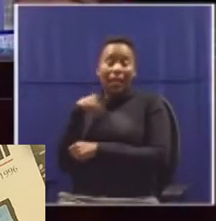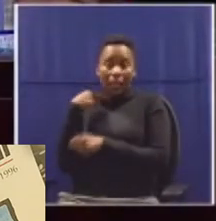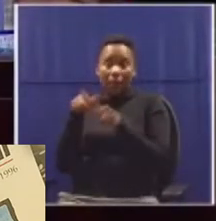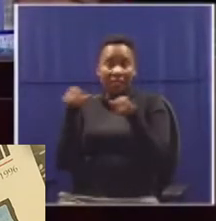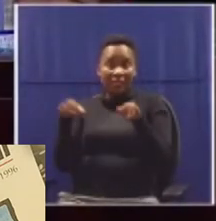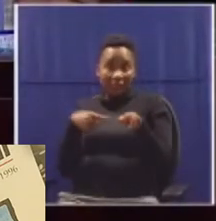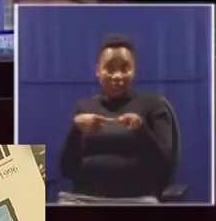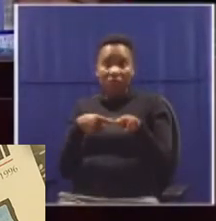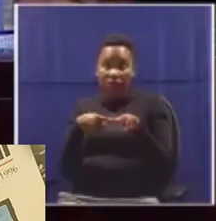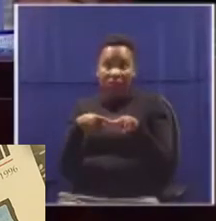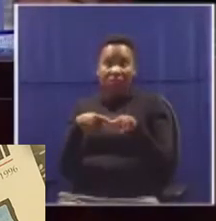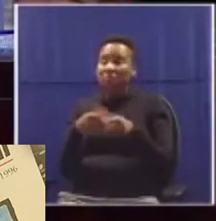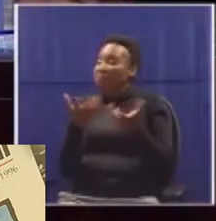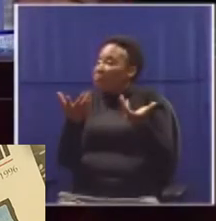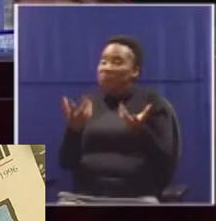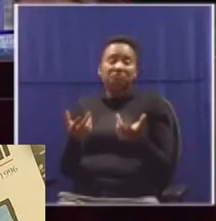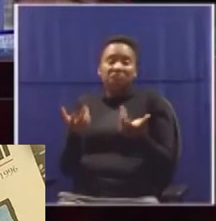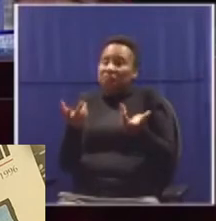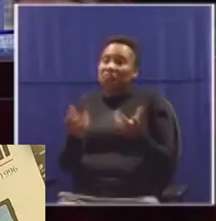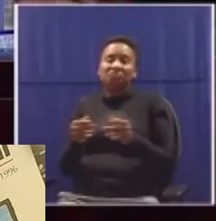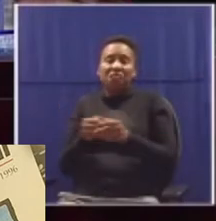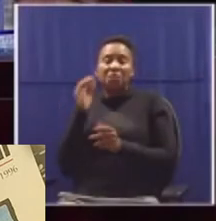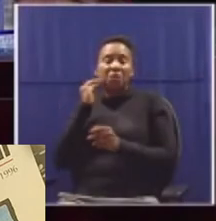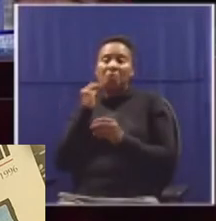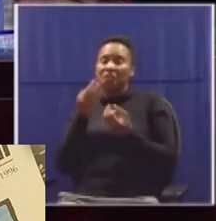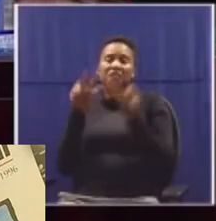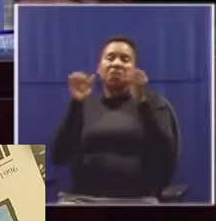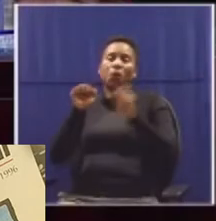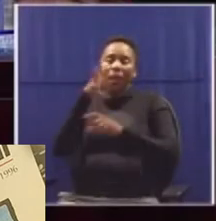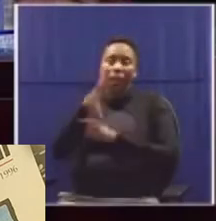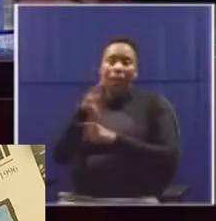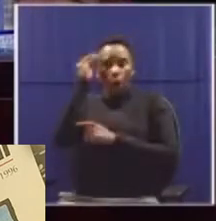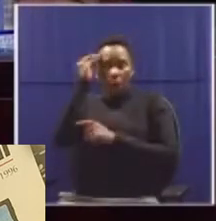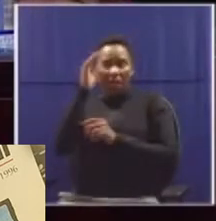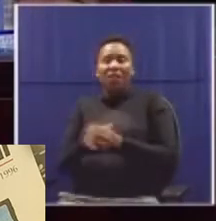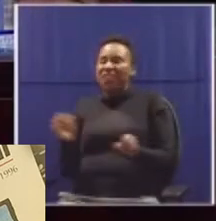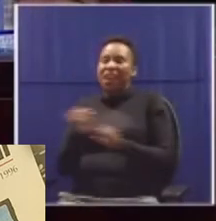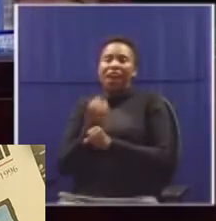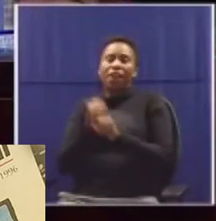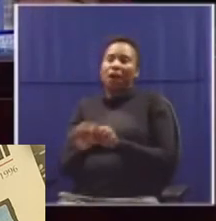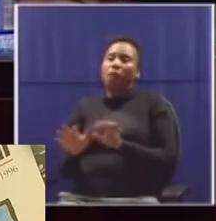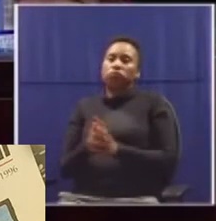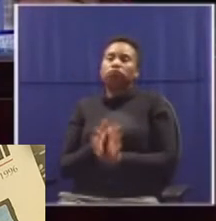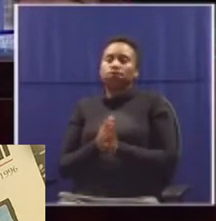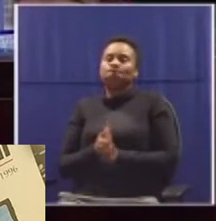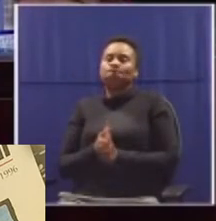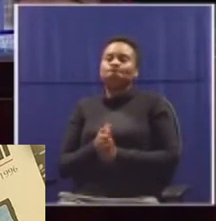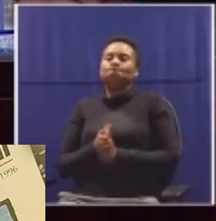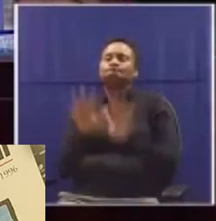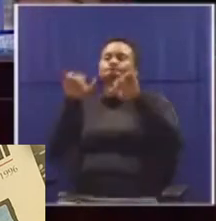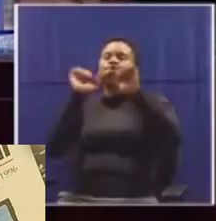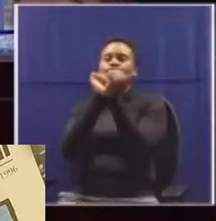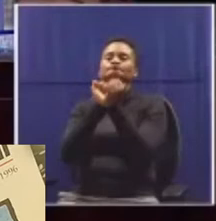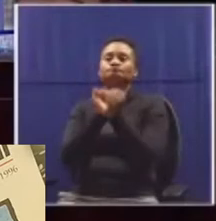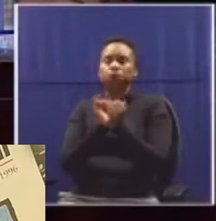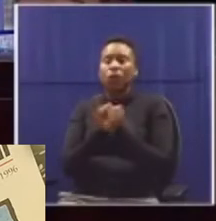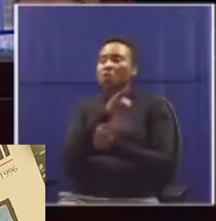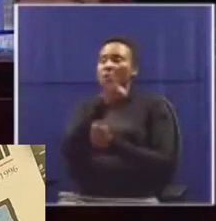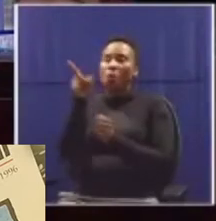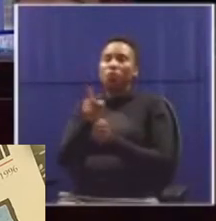impunity knowing that this will never be caught they will never be caught those in power have